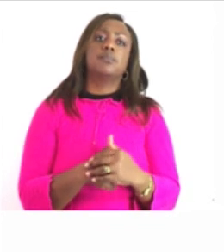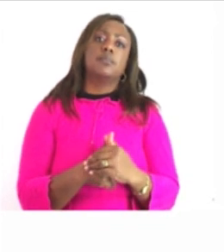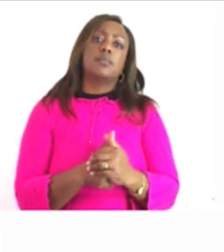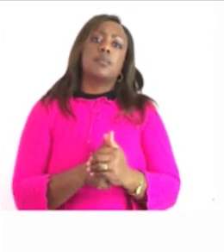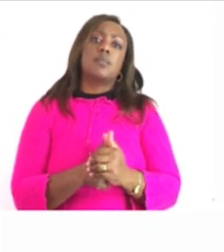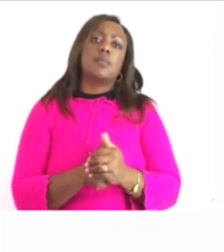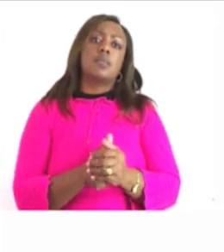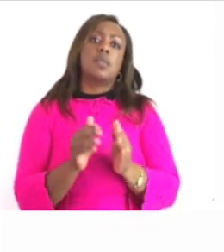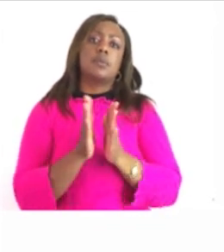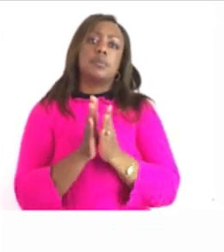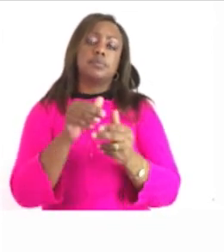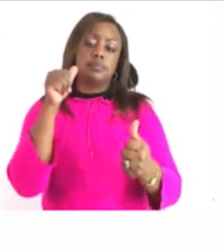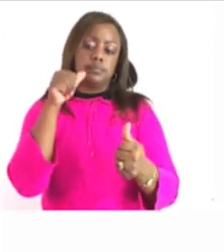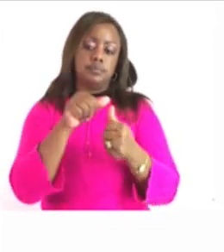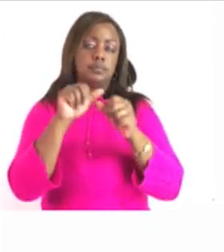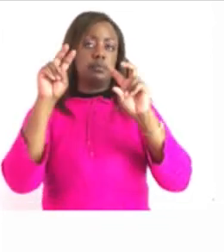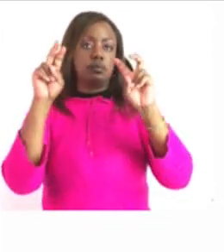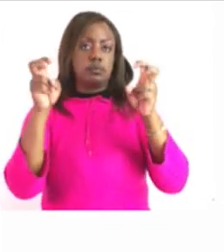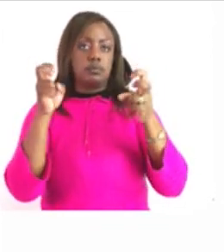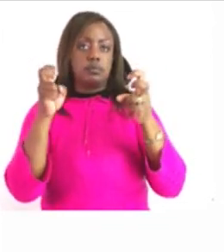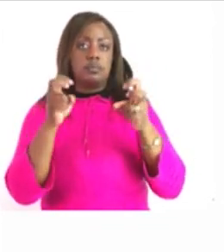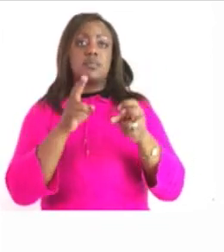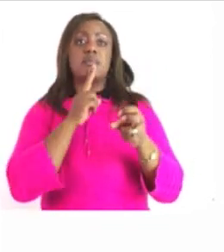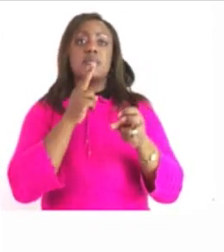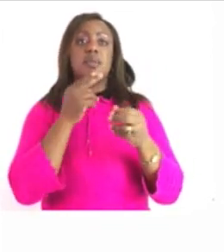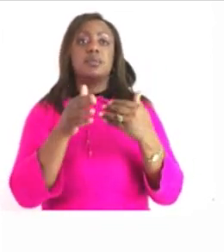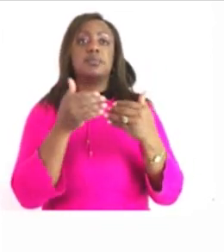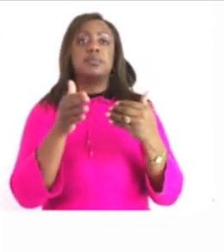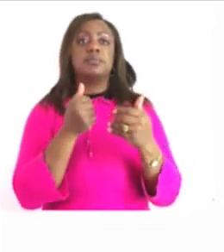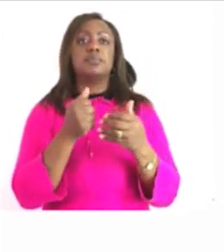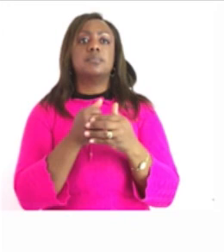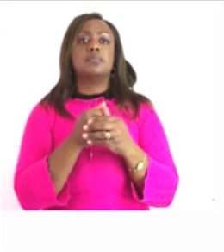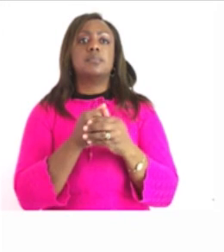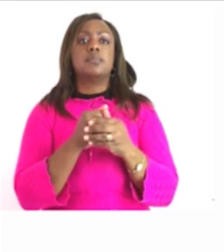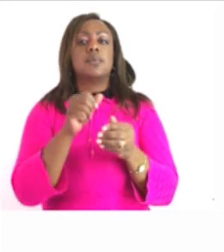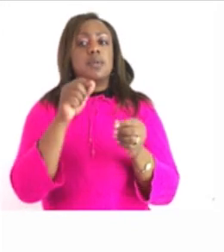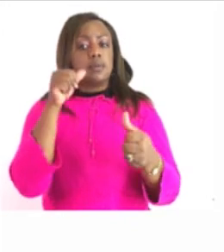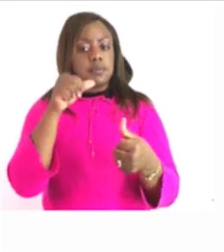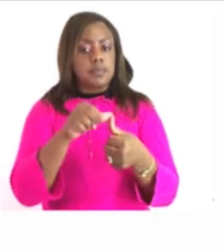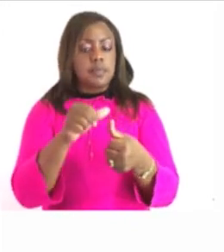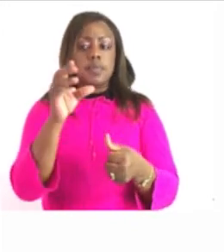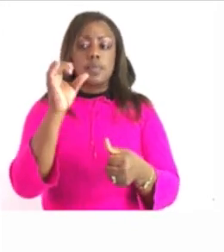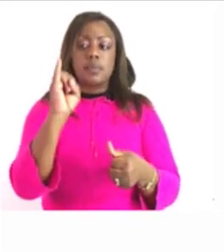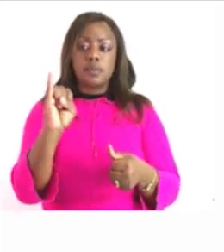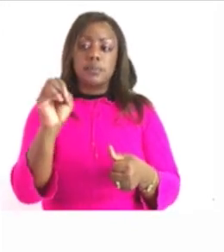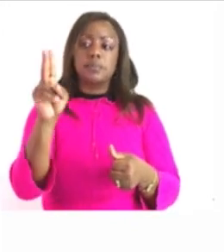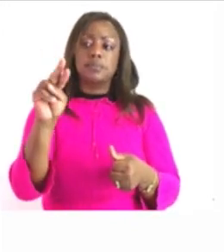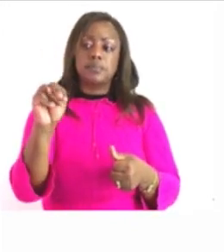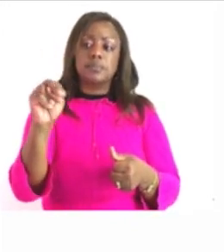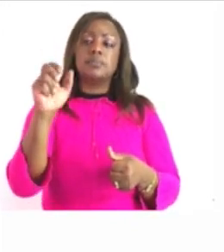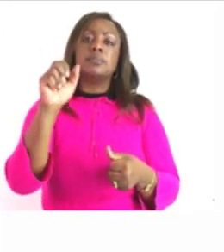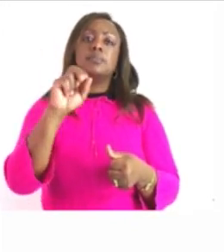until it leaves our body parts. Question 4, explaining inhaling and exhaling with the reference of the ribs